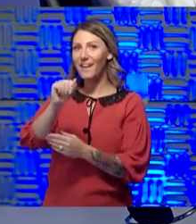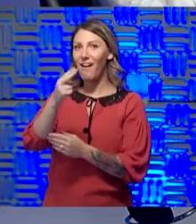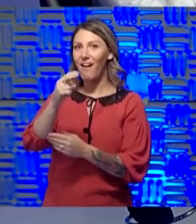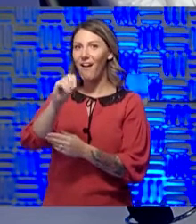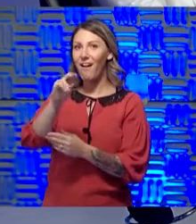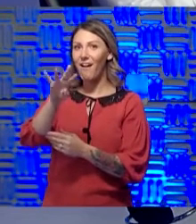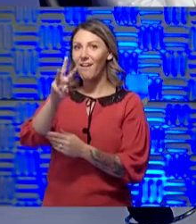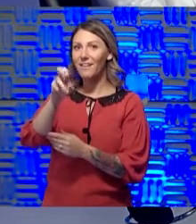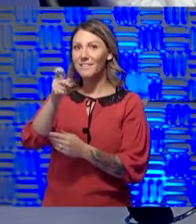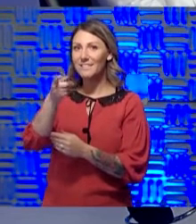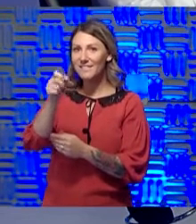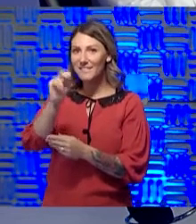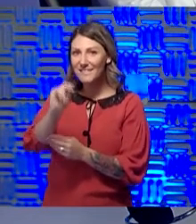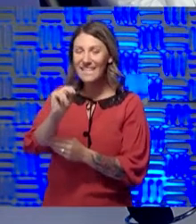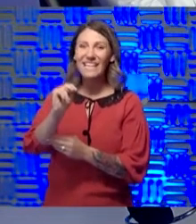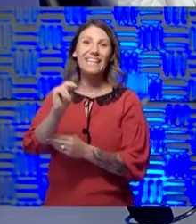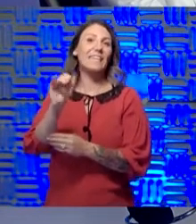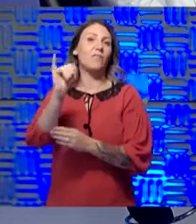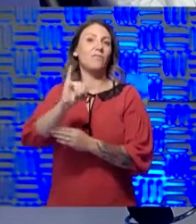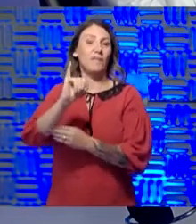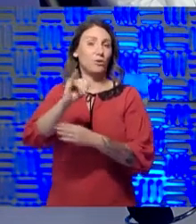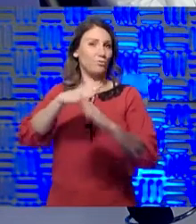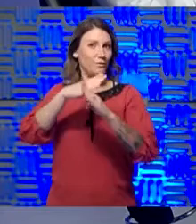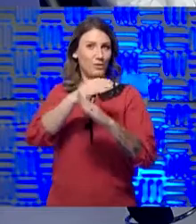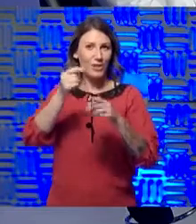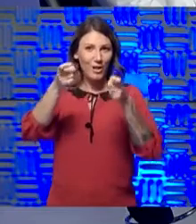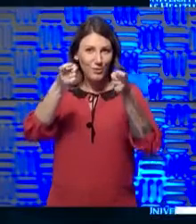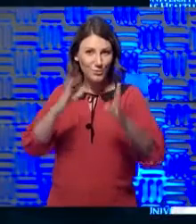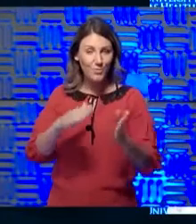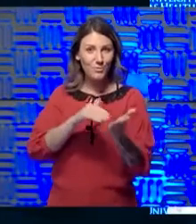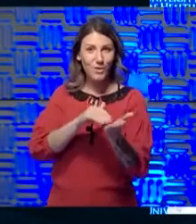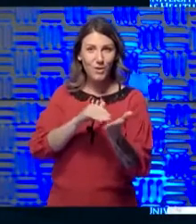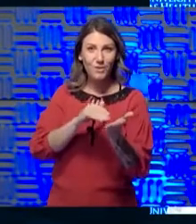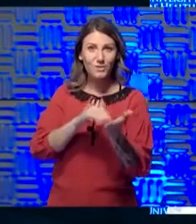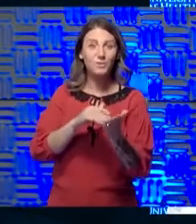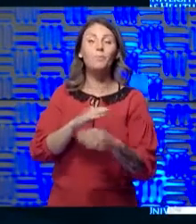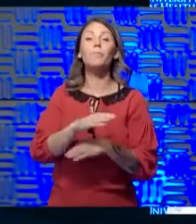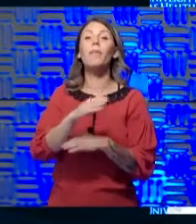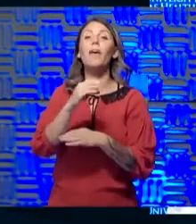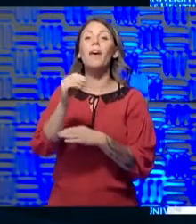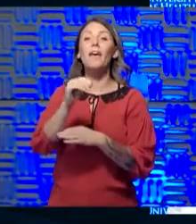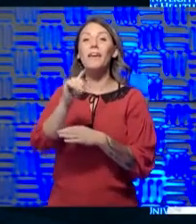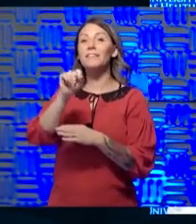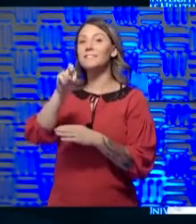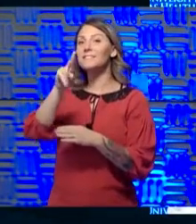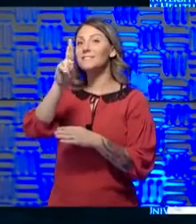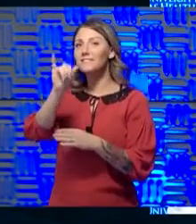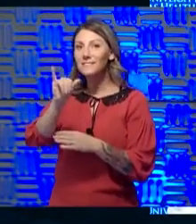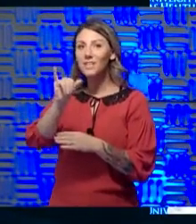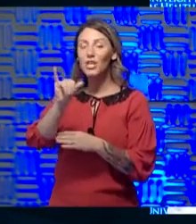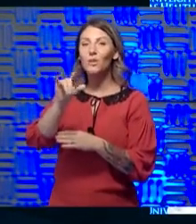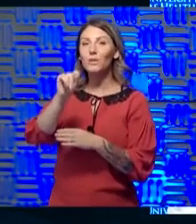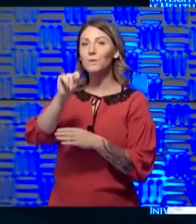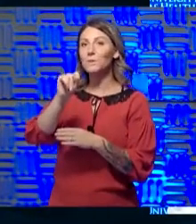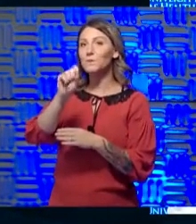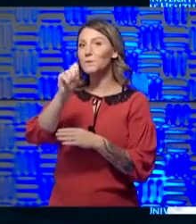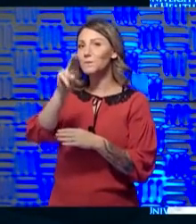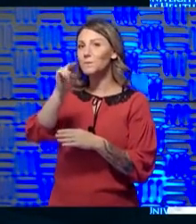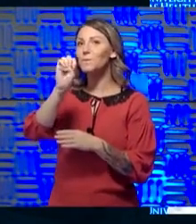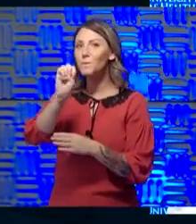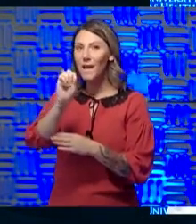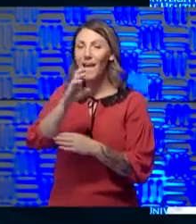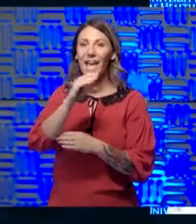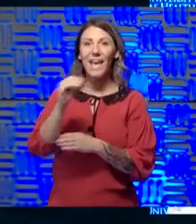Control, and Infectious Prevention and Control, and then Terry Sue, who is our Physician-in-Chief of our Cancer Program and